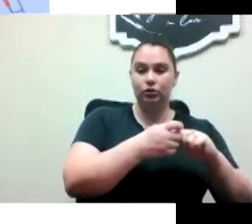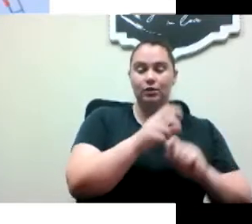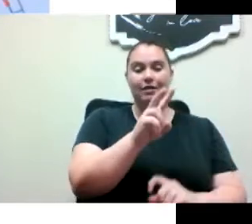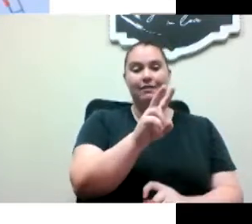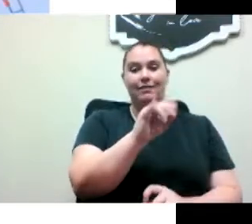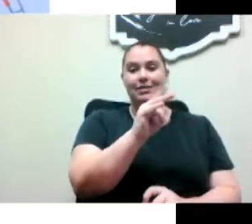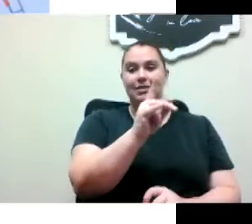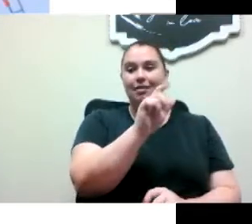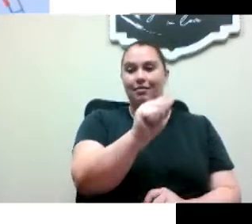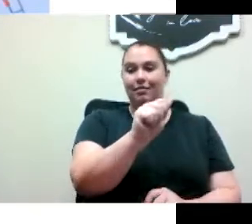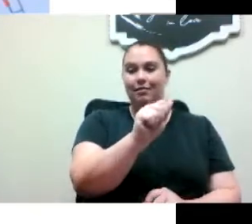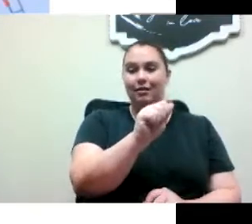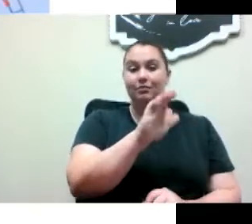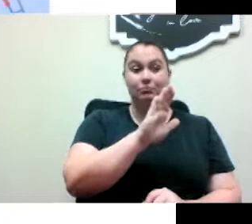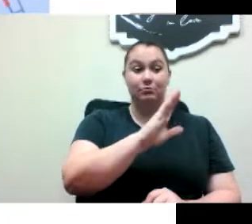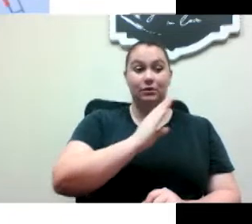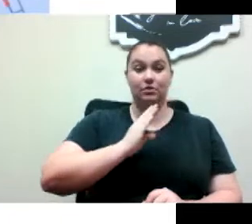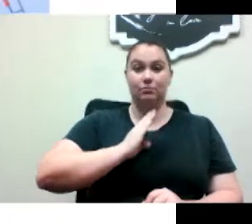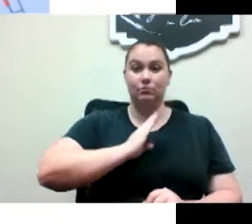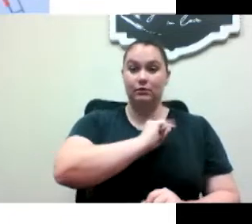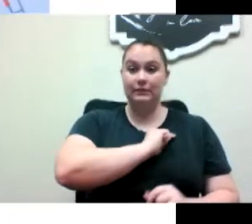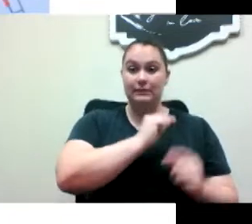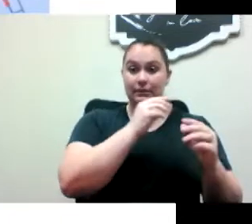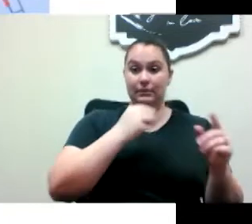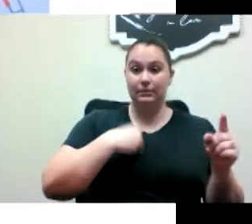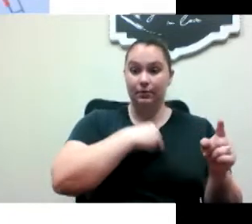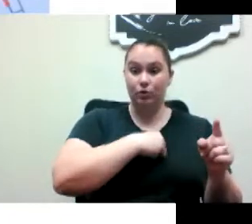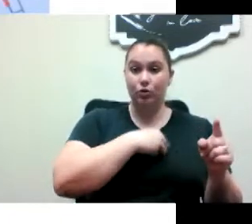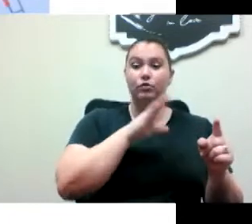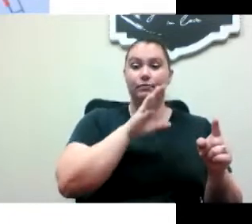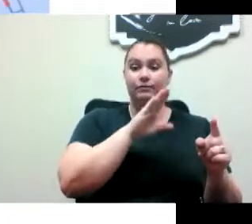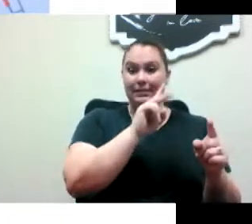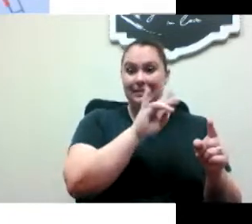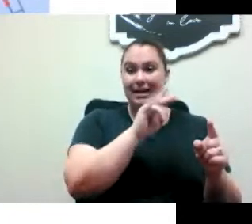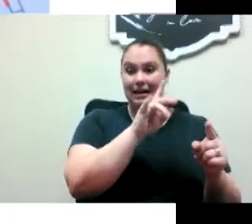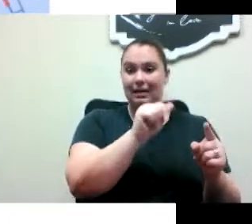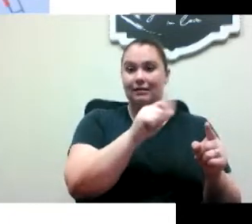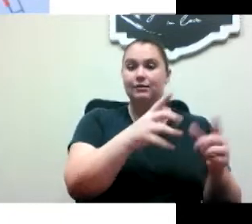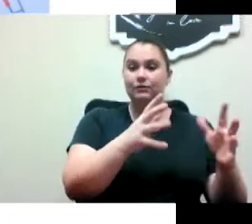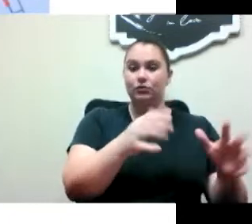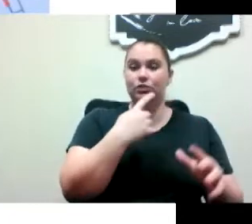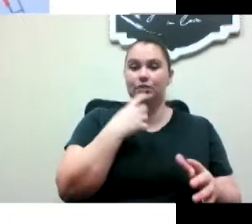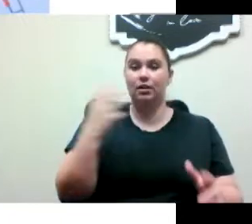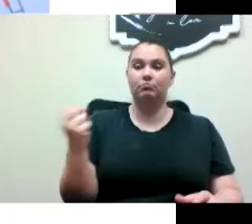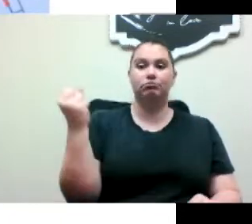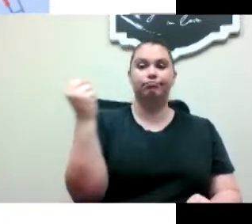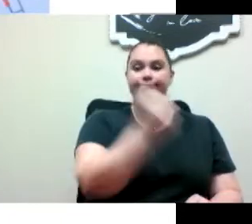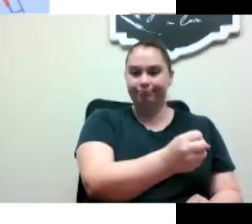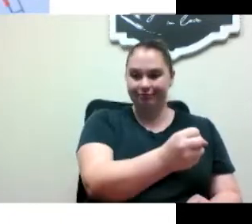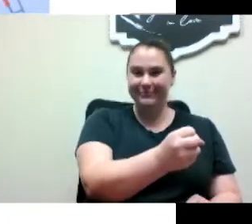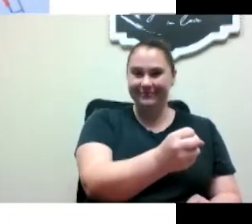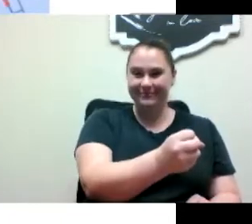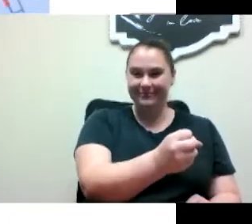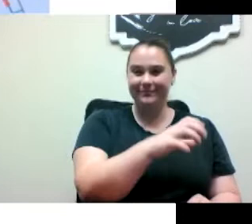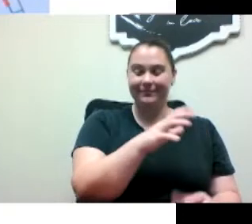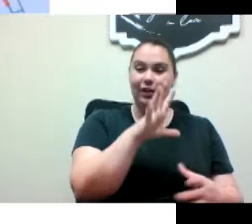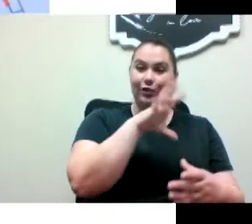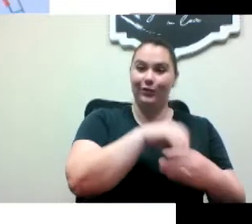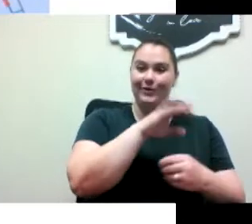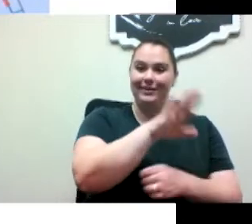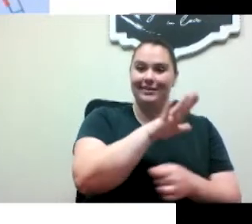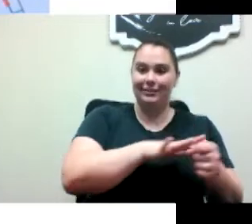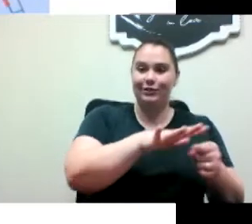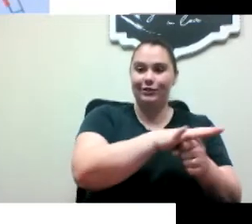his district. I think we got that fixed. So those circles identify the areas that you've seen before in